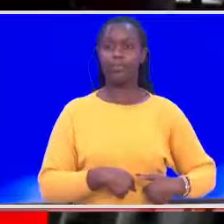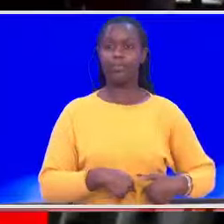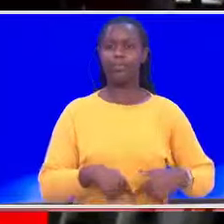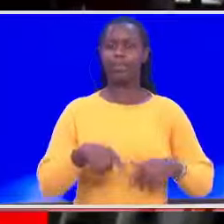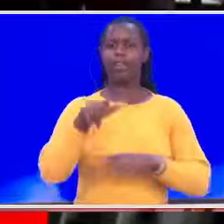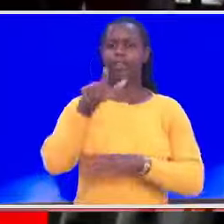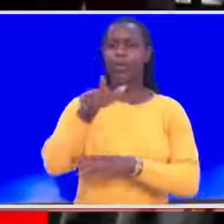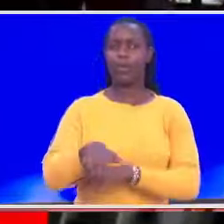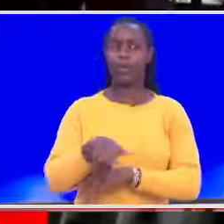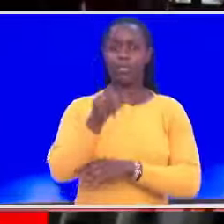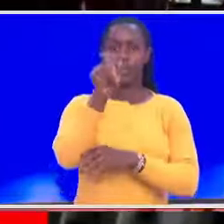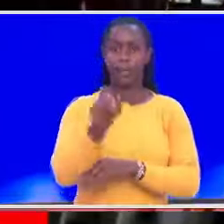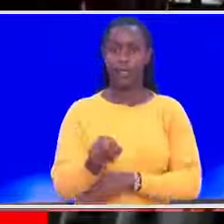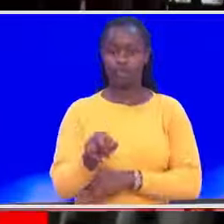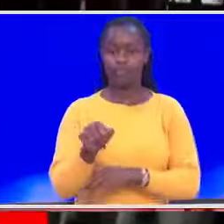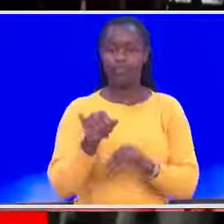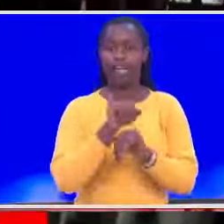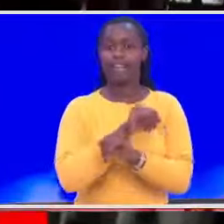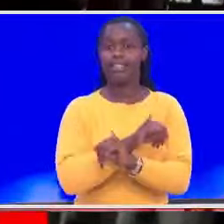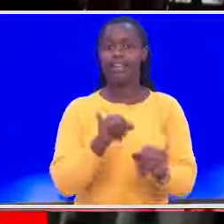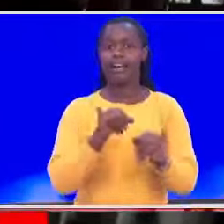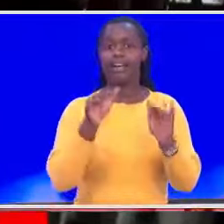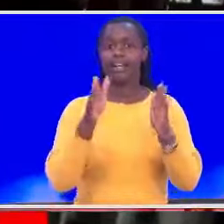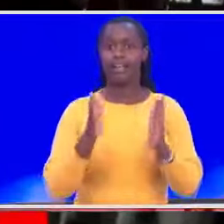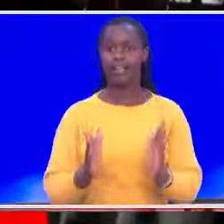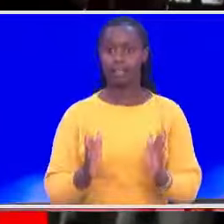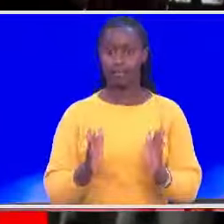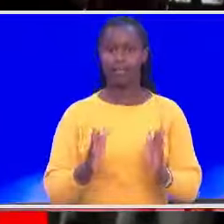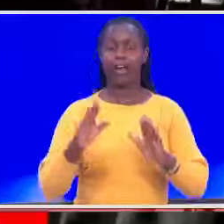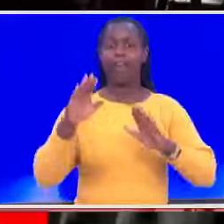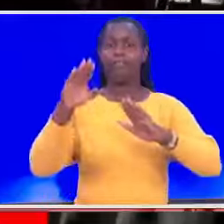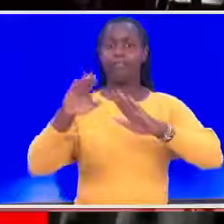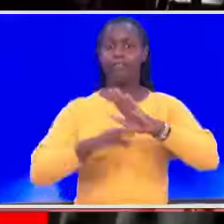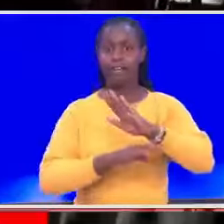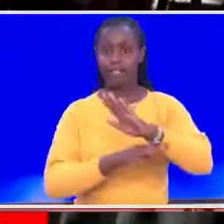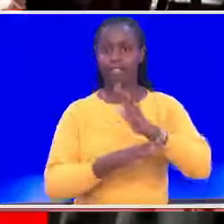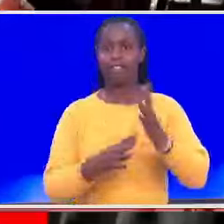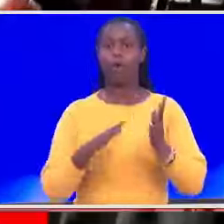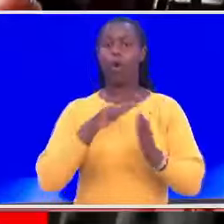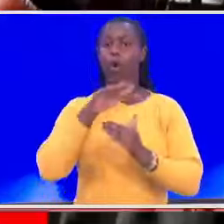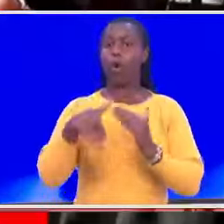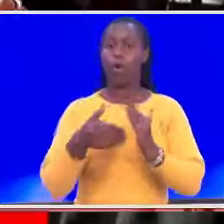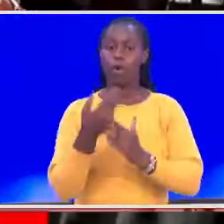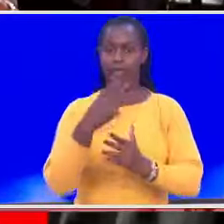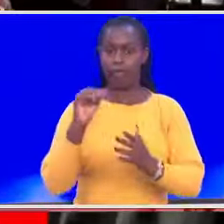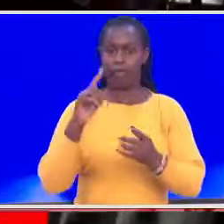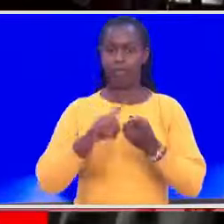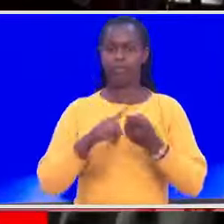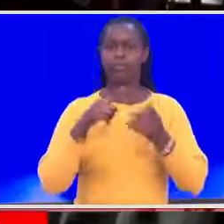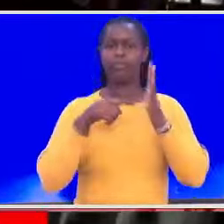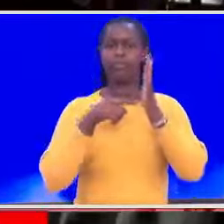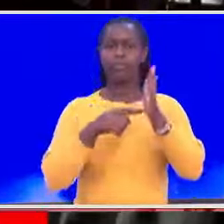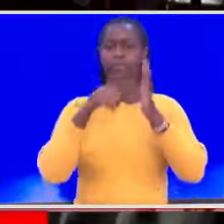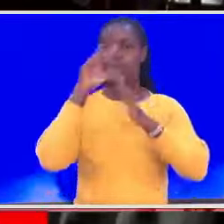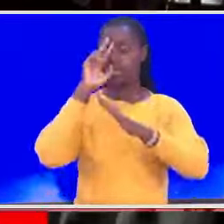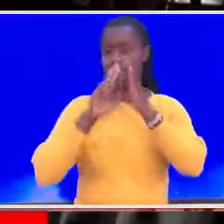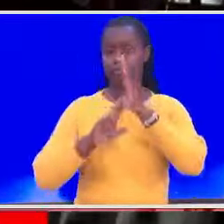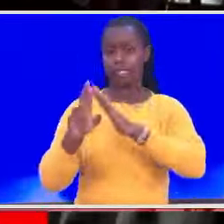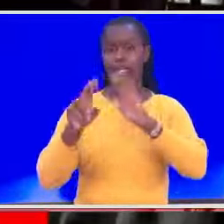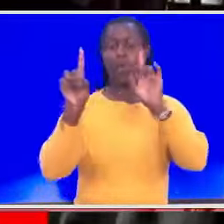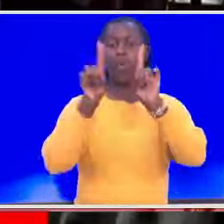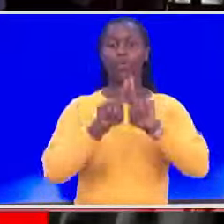person, the cleaner, to his vice, he treated all of them with respect. And he